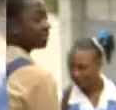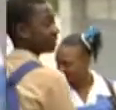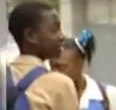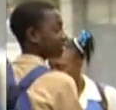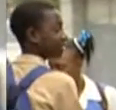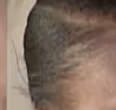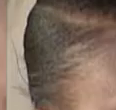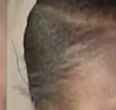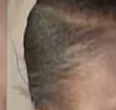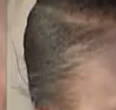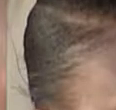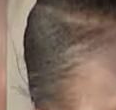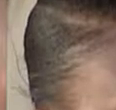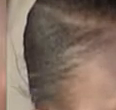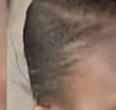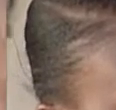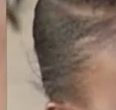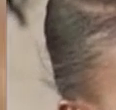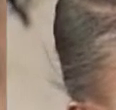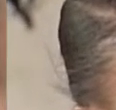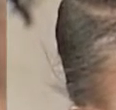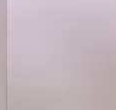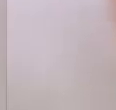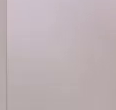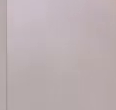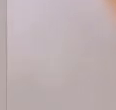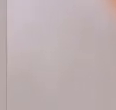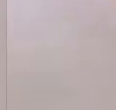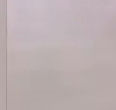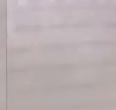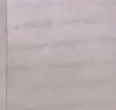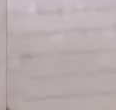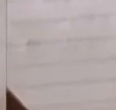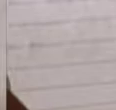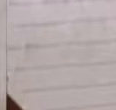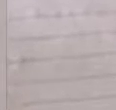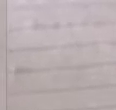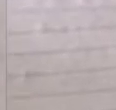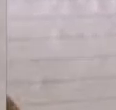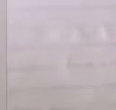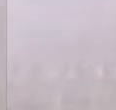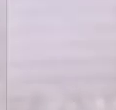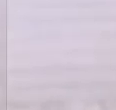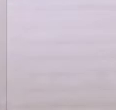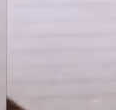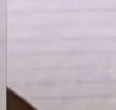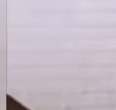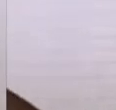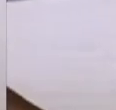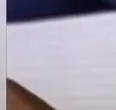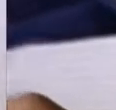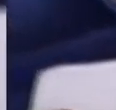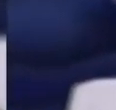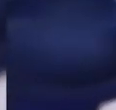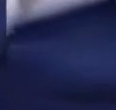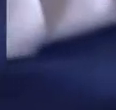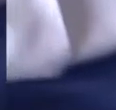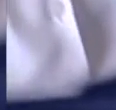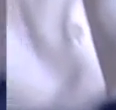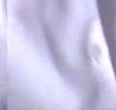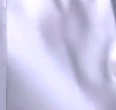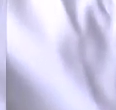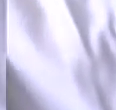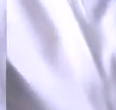To implement no auxiliary fee plan, the government will be doubling its subvention to high schools from